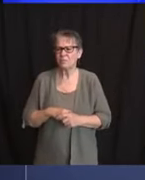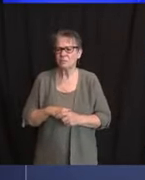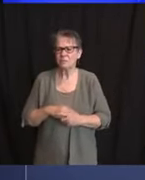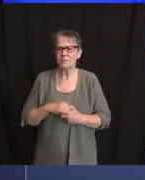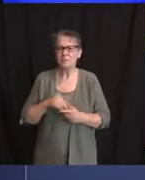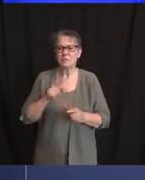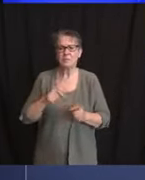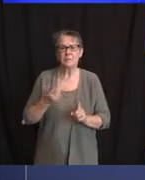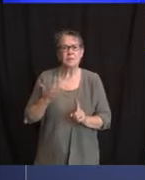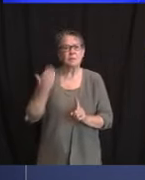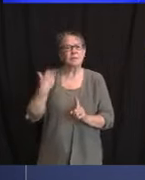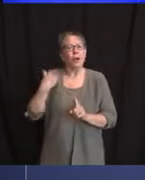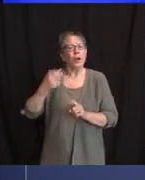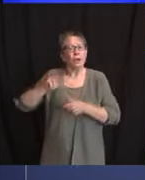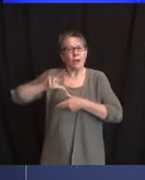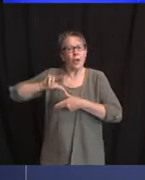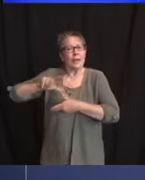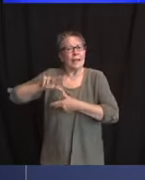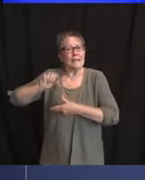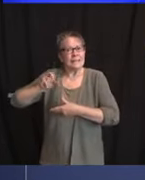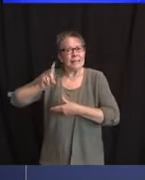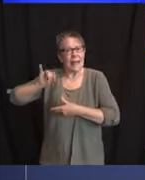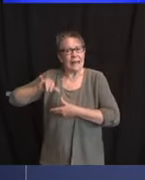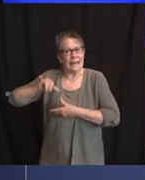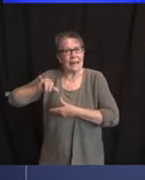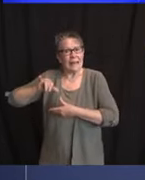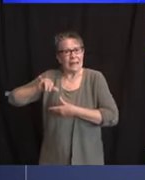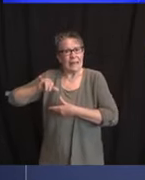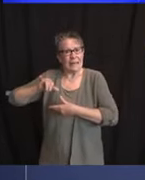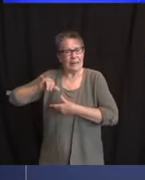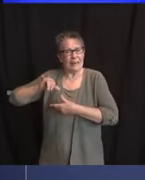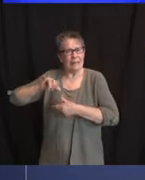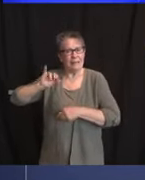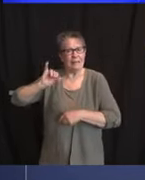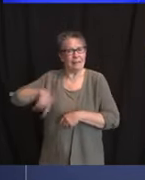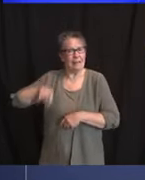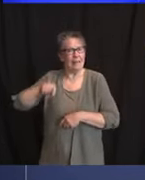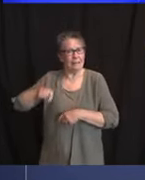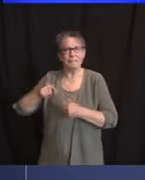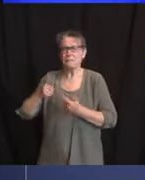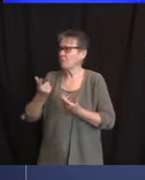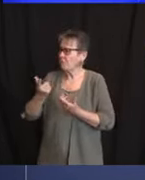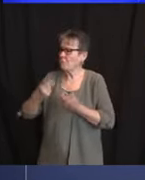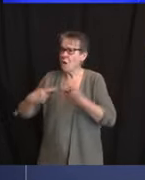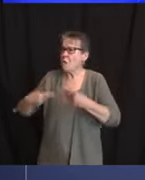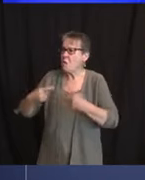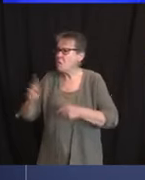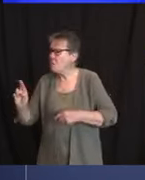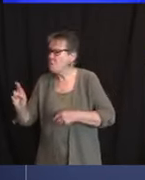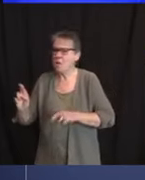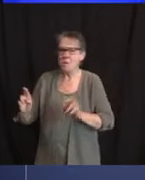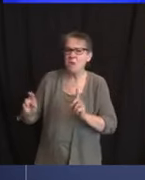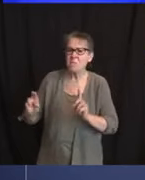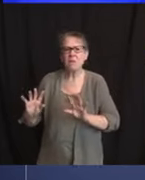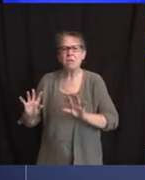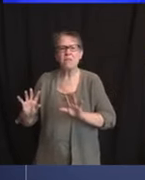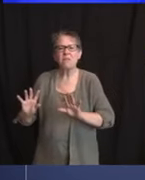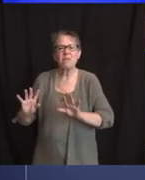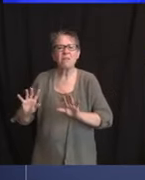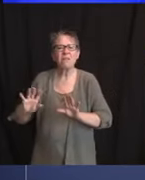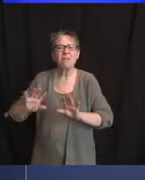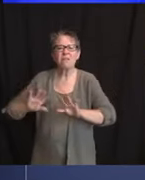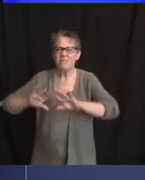America. And so as I continue to speak to my colleagues on both sides of the aisle, I feel confident more and more we'll see the Smart Fund as the reasonable, sensible